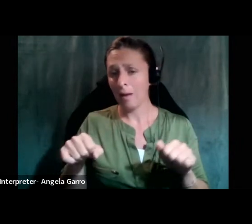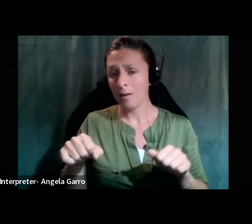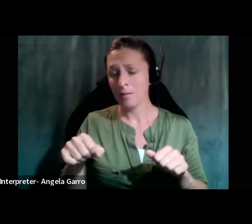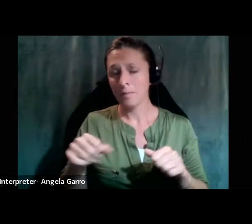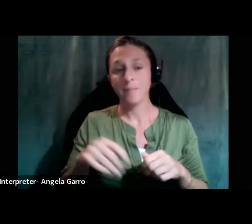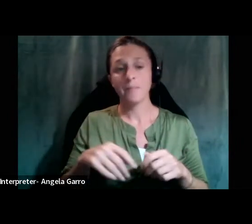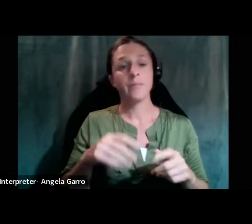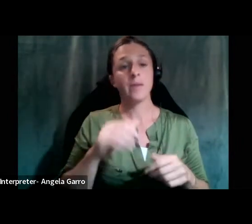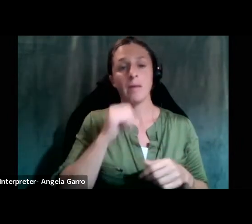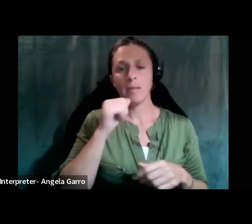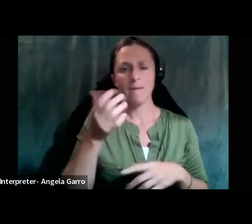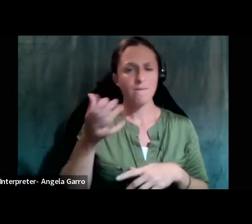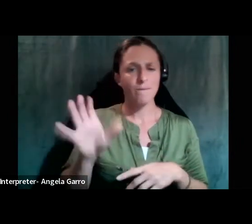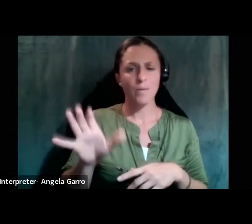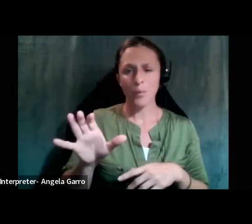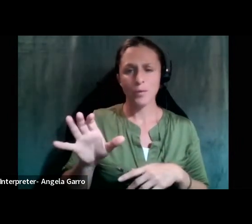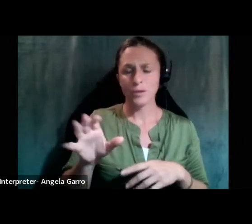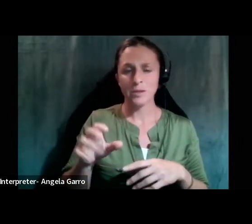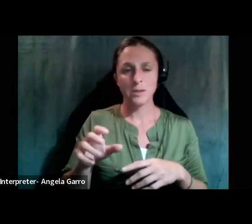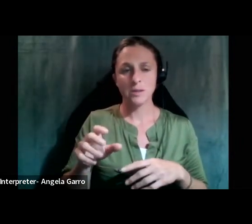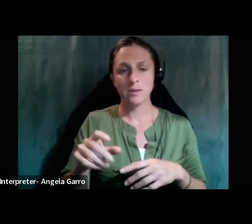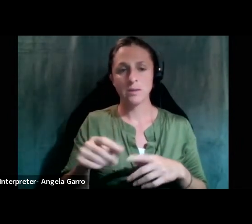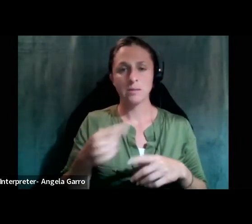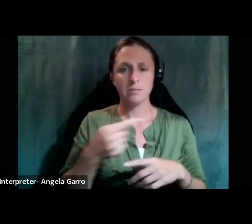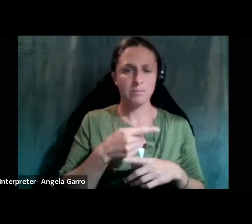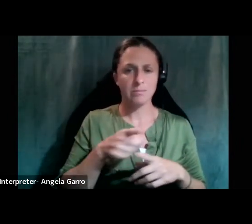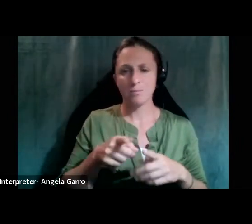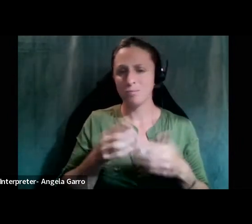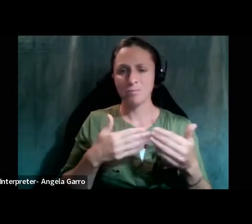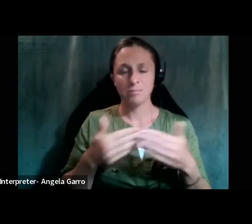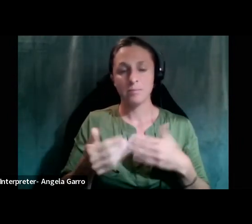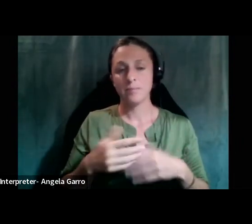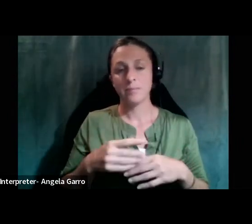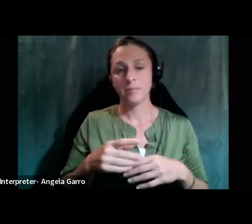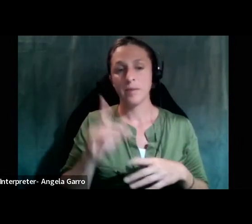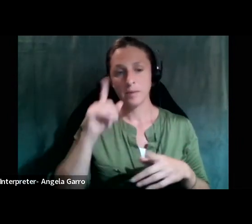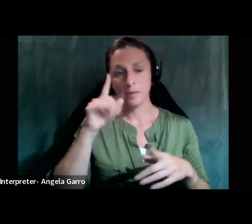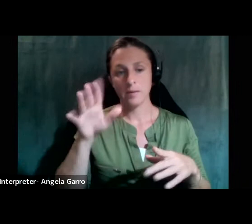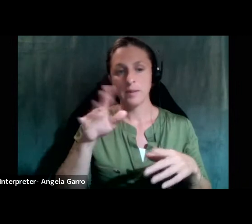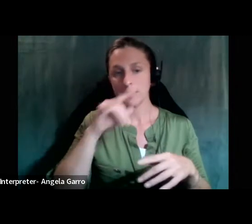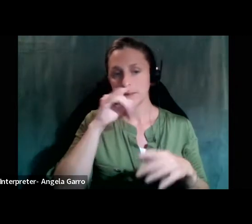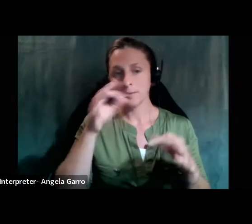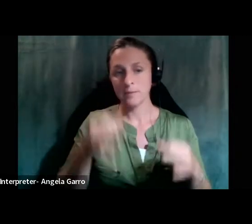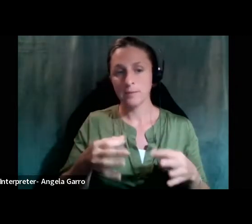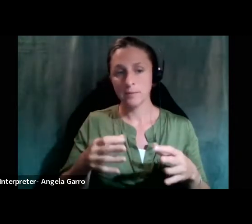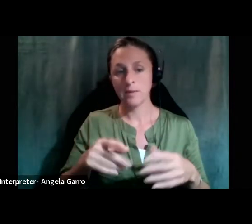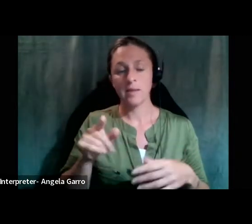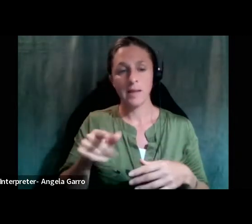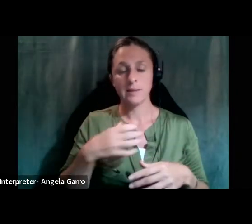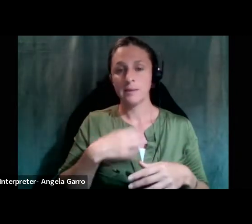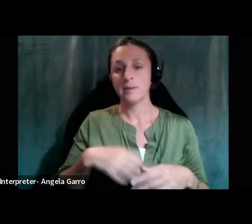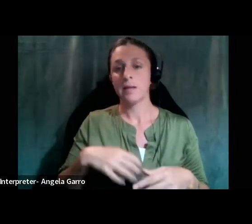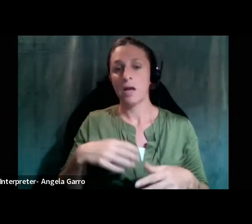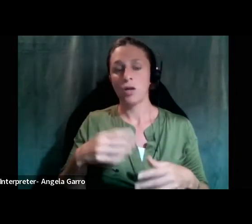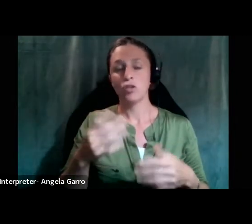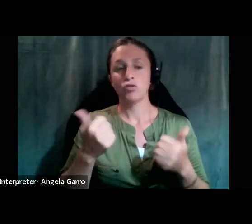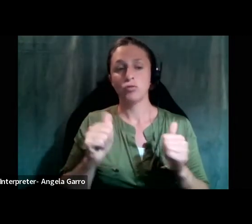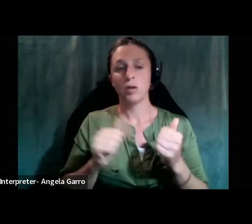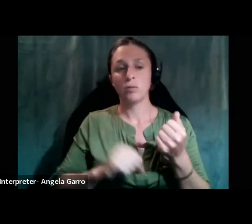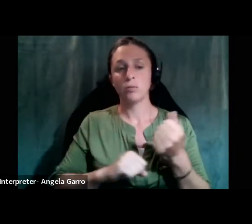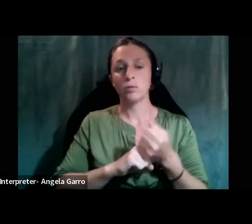it's not a forced one way or another. And again, this came out of a desire of trying to